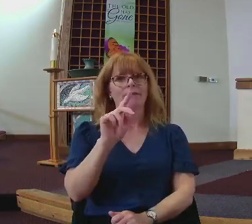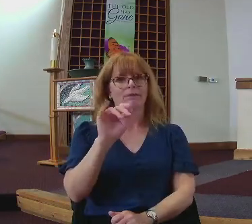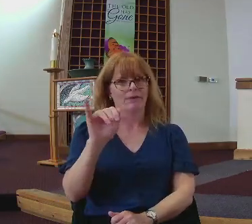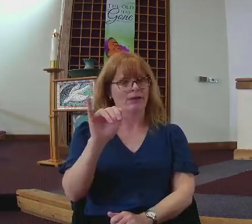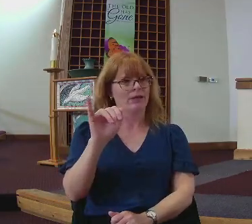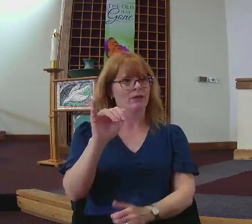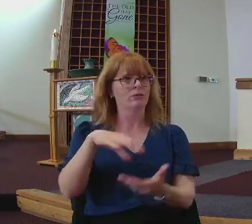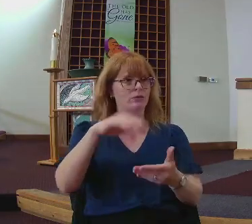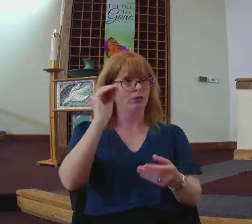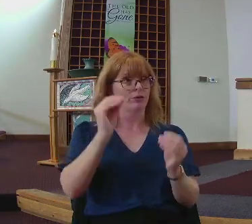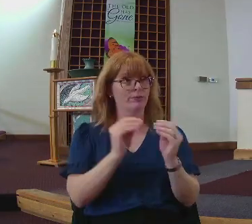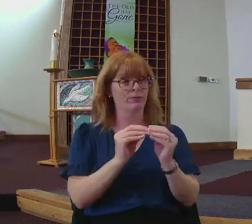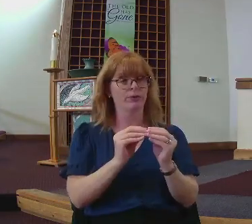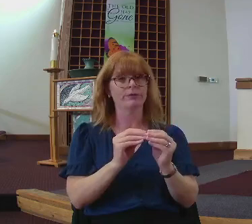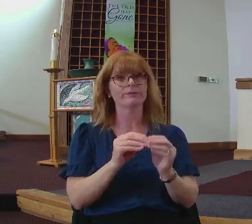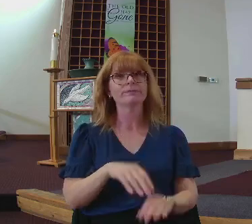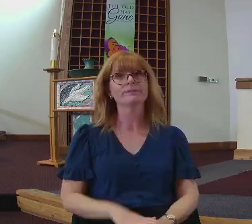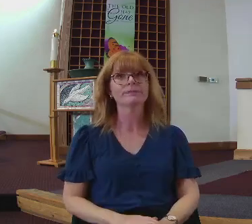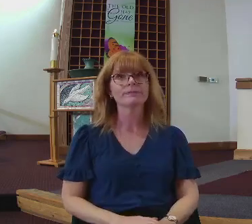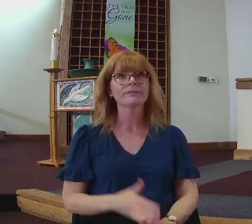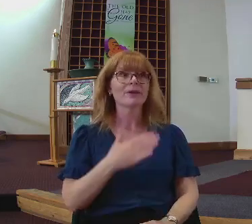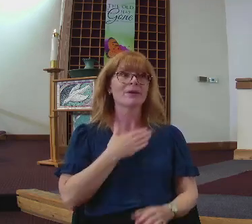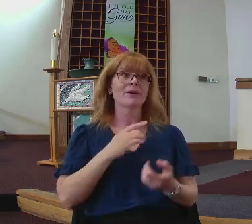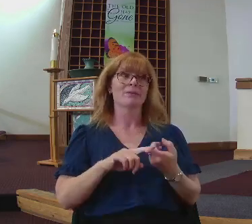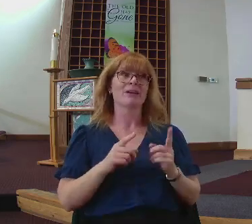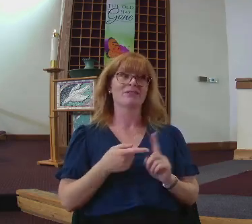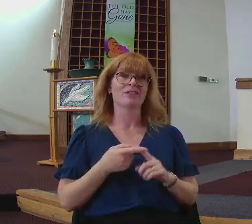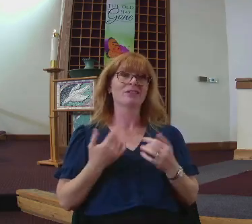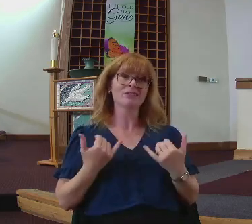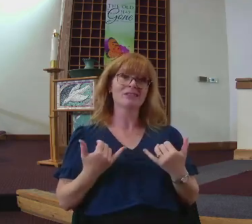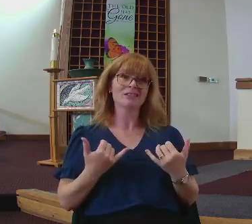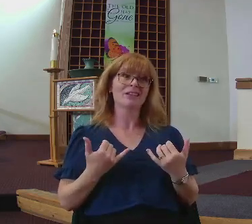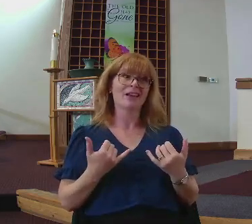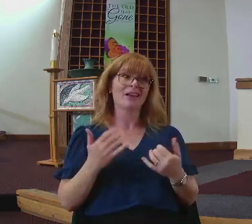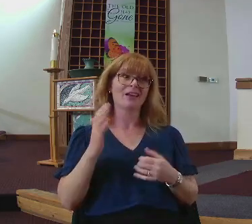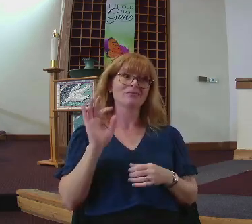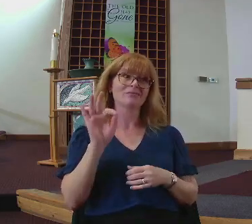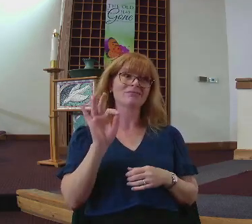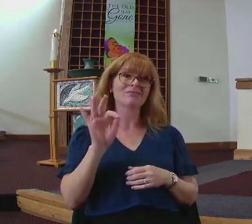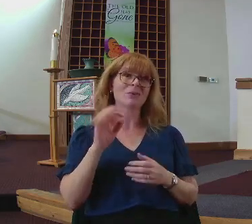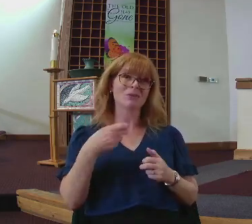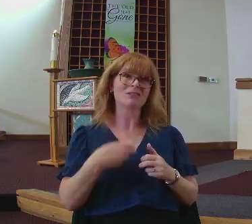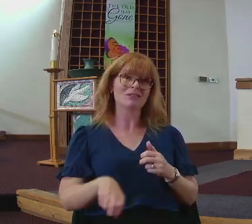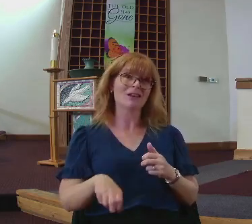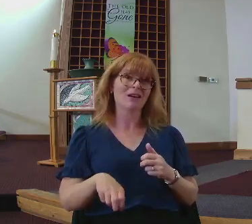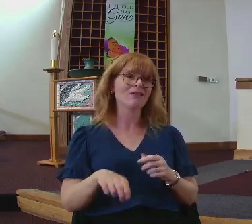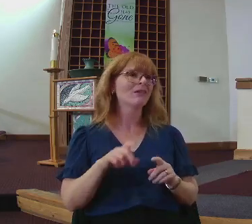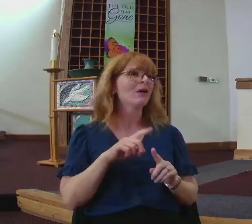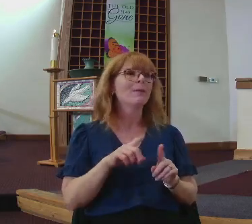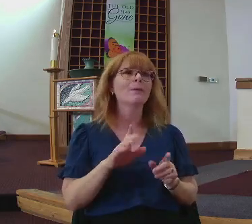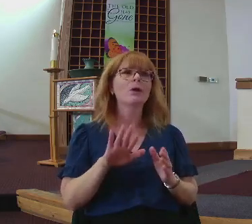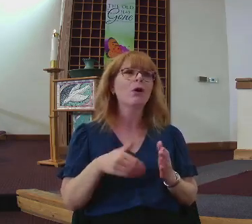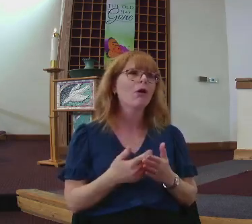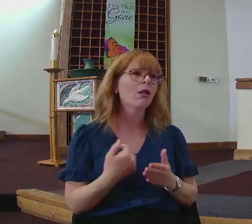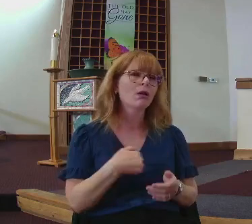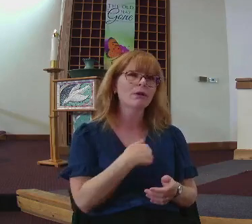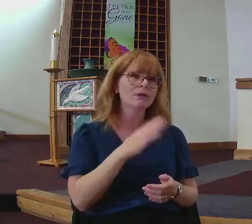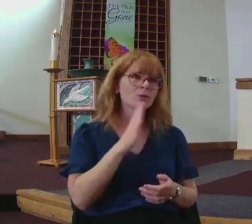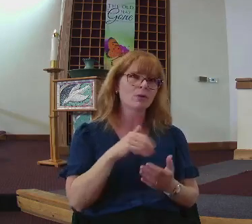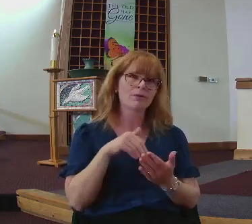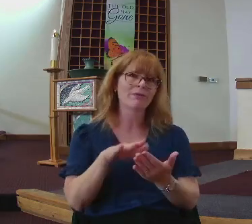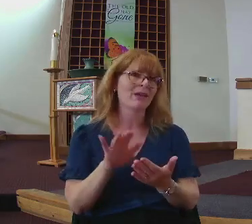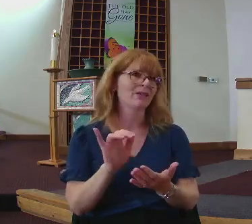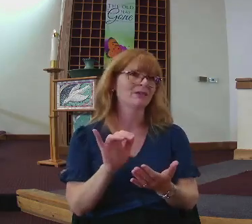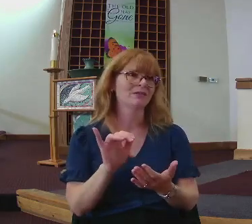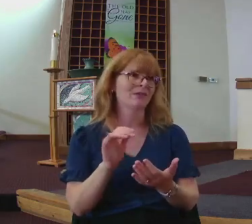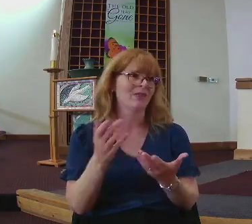connected. My friends, this was a heavy one today, but we're all going to face it. Celebrate the